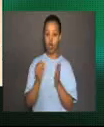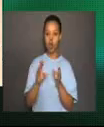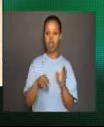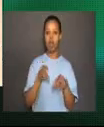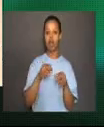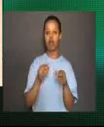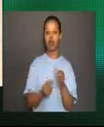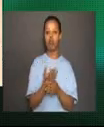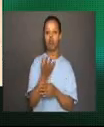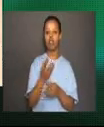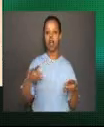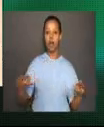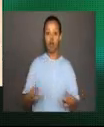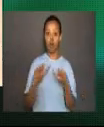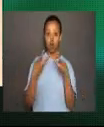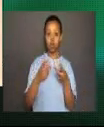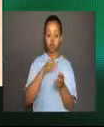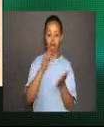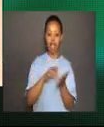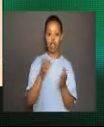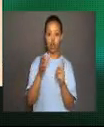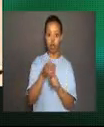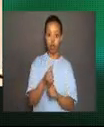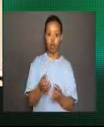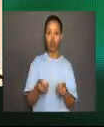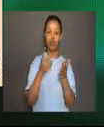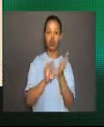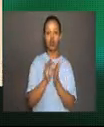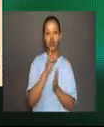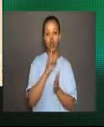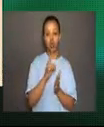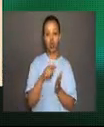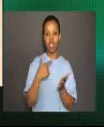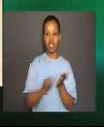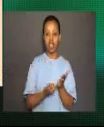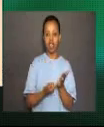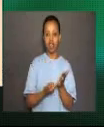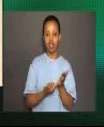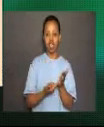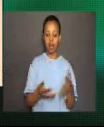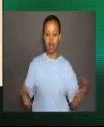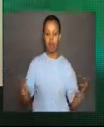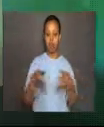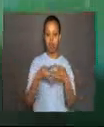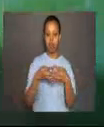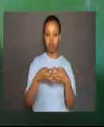forks involve a large number of elements working in concert.